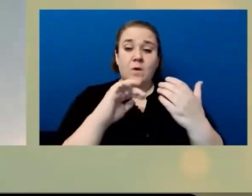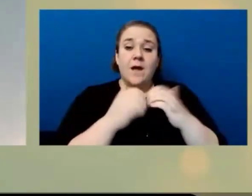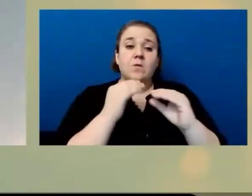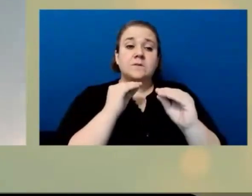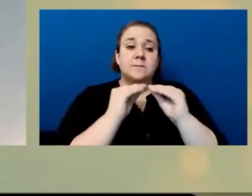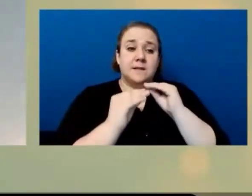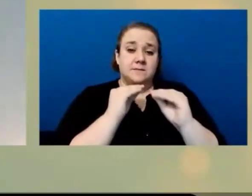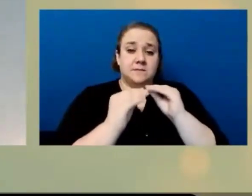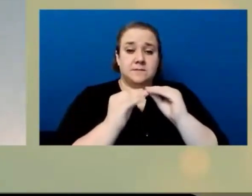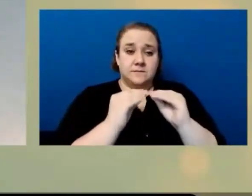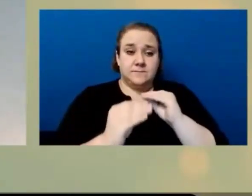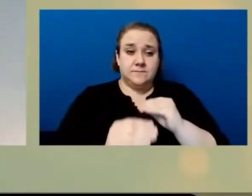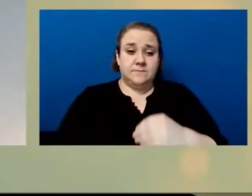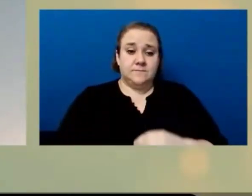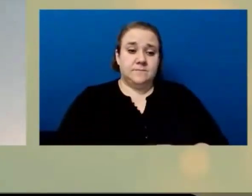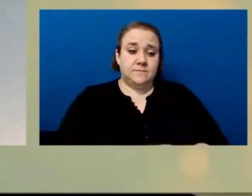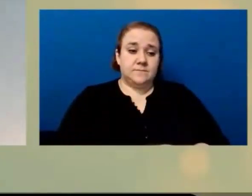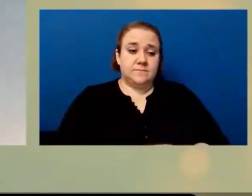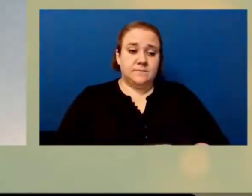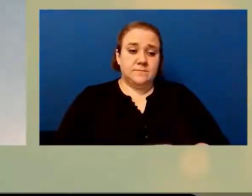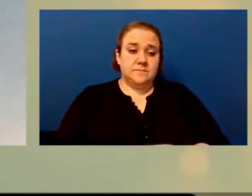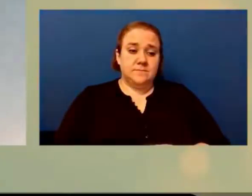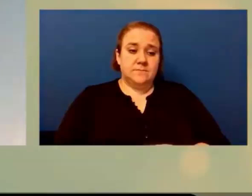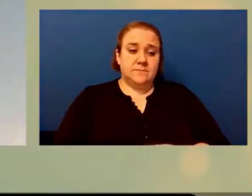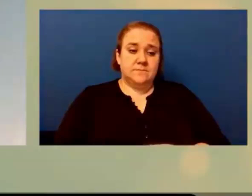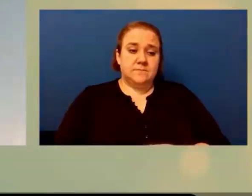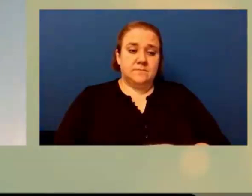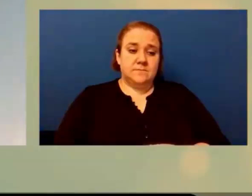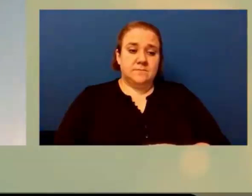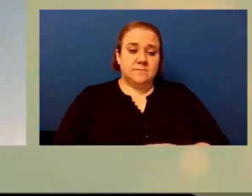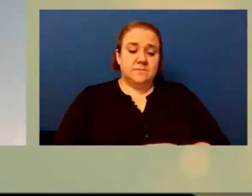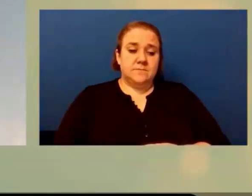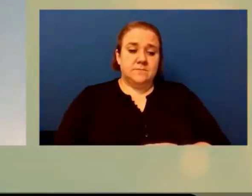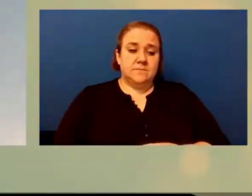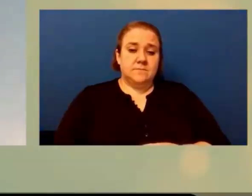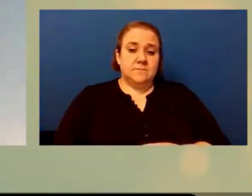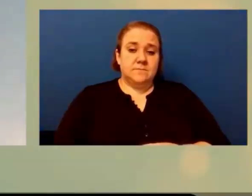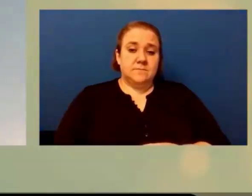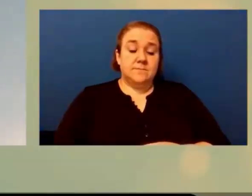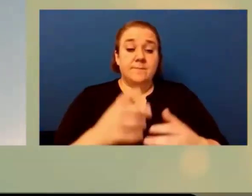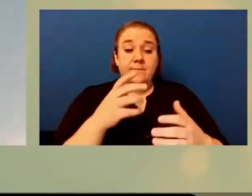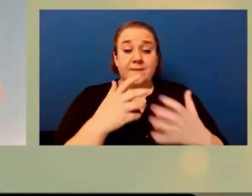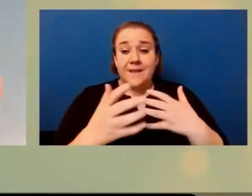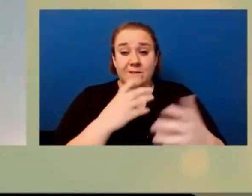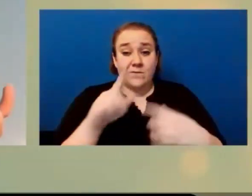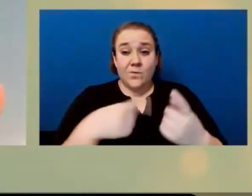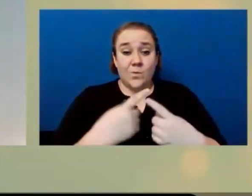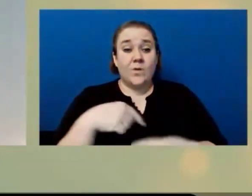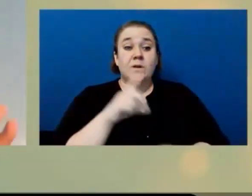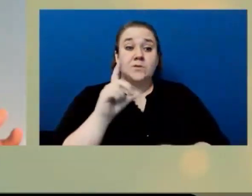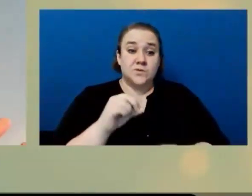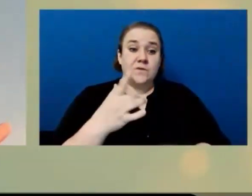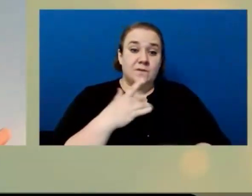it hurts sometimes to be so tangled up, to be present to all that beauty and all that pain